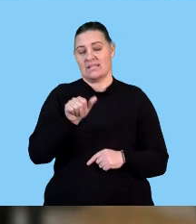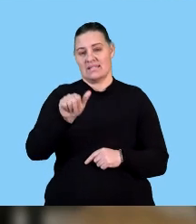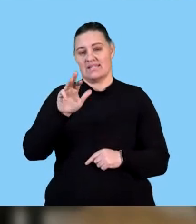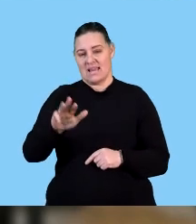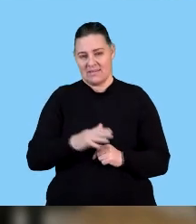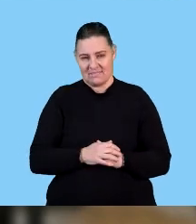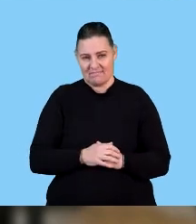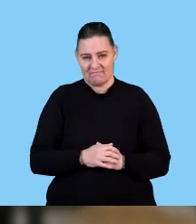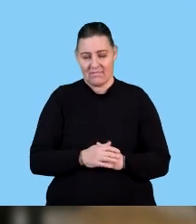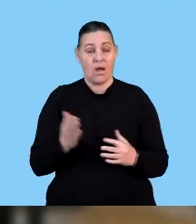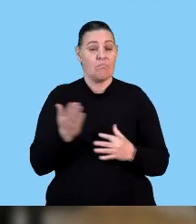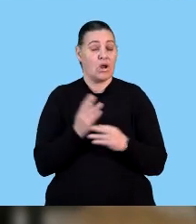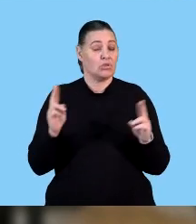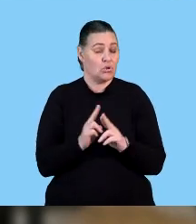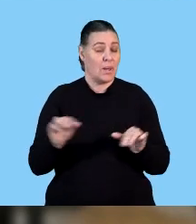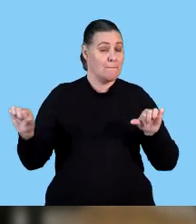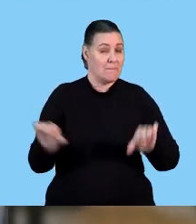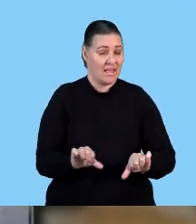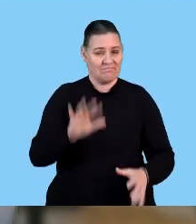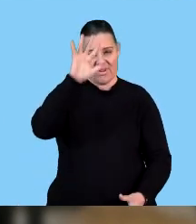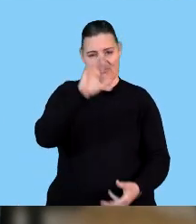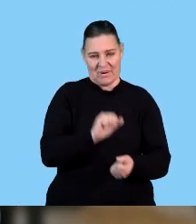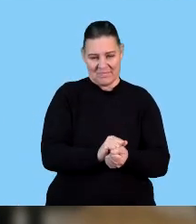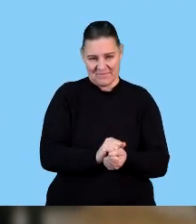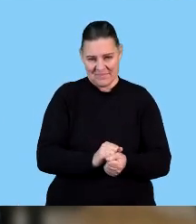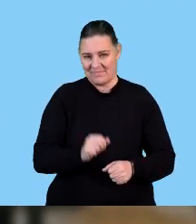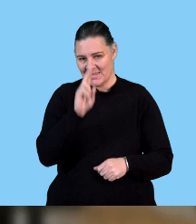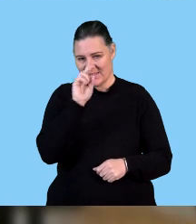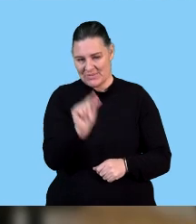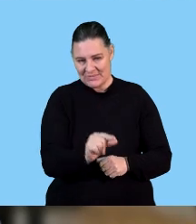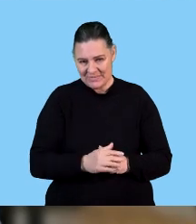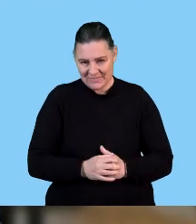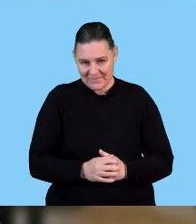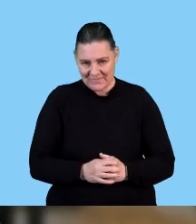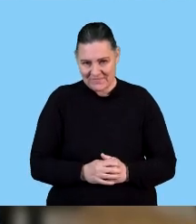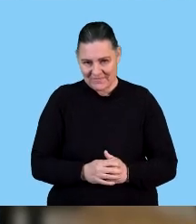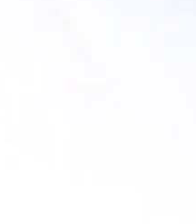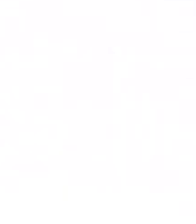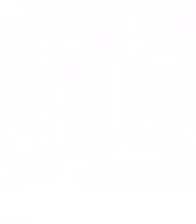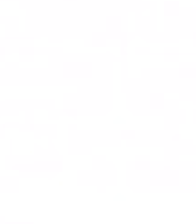1:69. Let's take a short break. When we get back, I'll wrap all this up. See you in a bit.